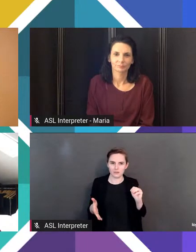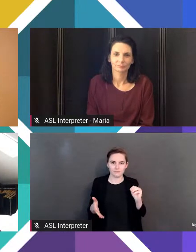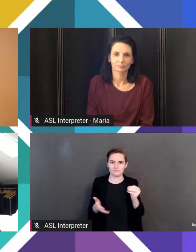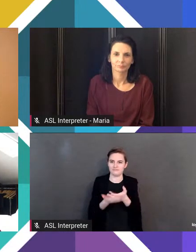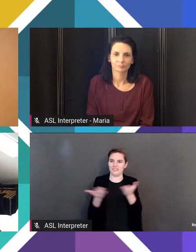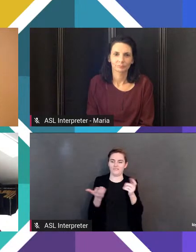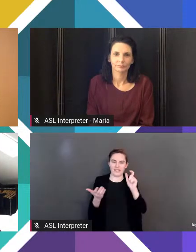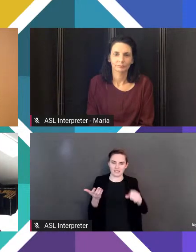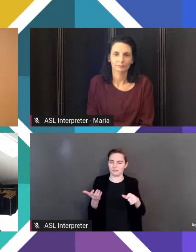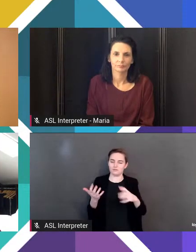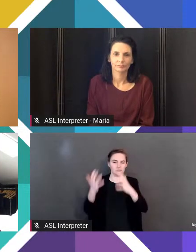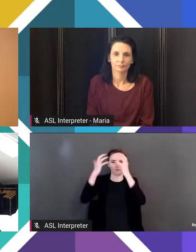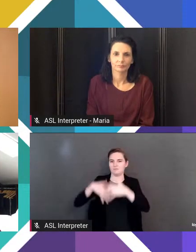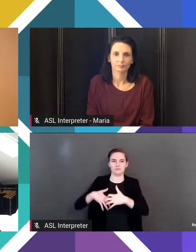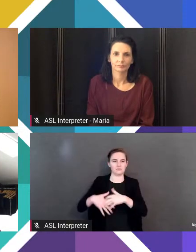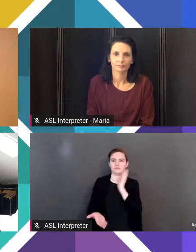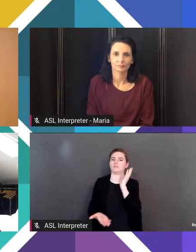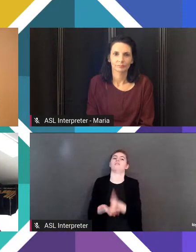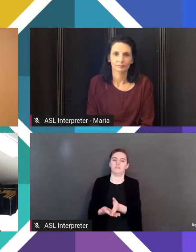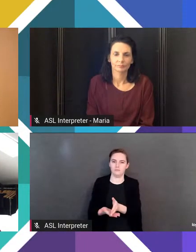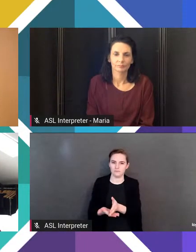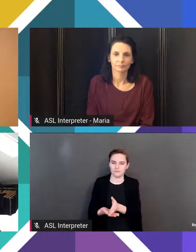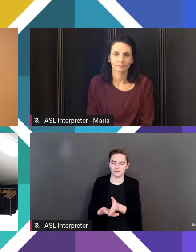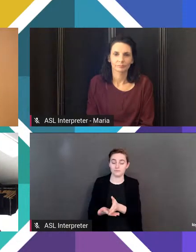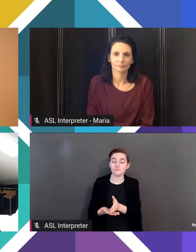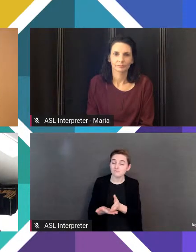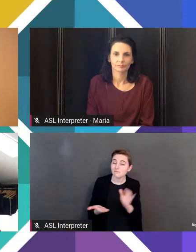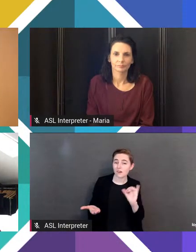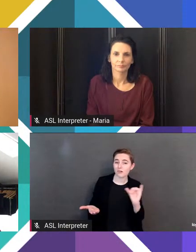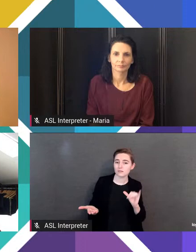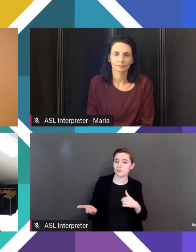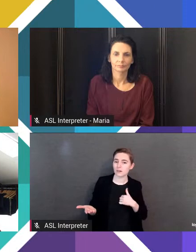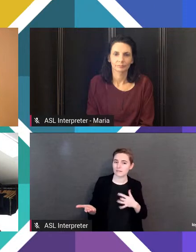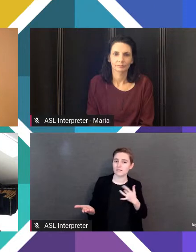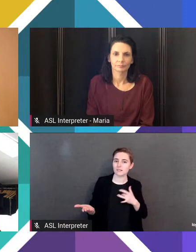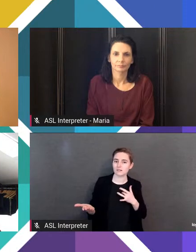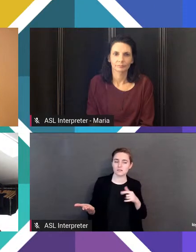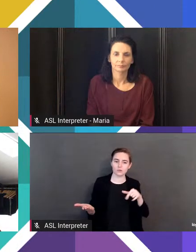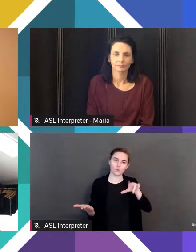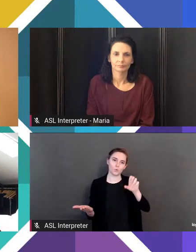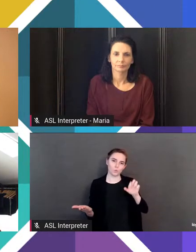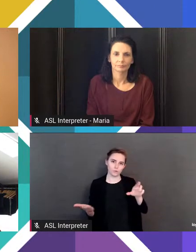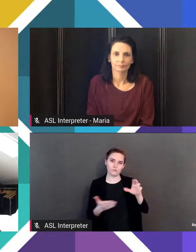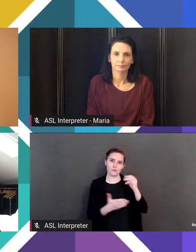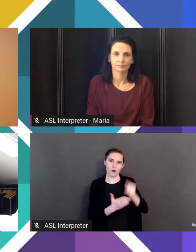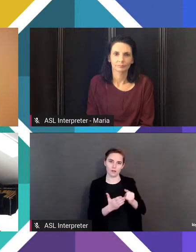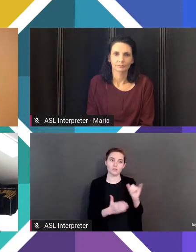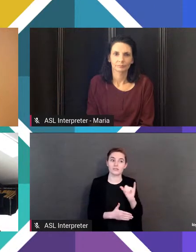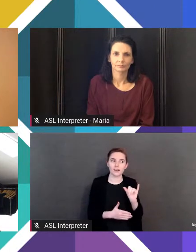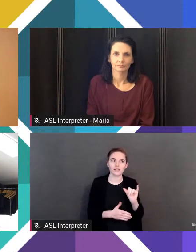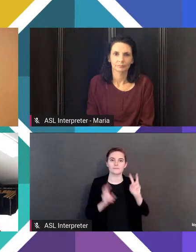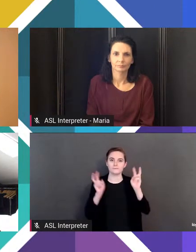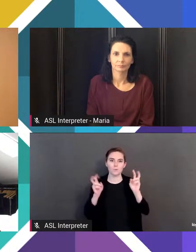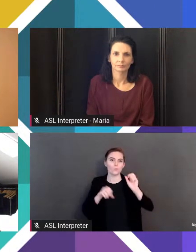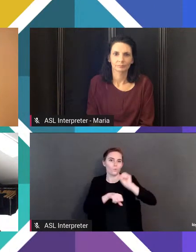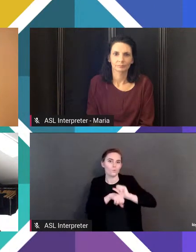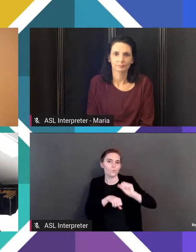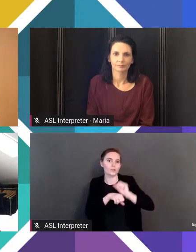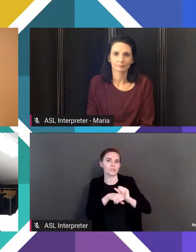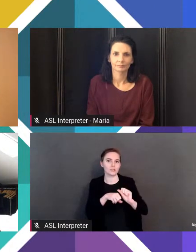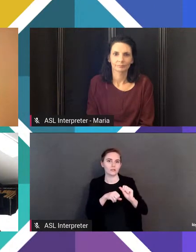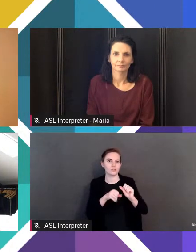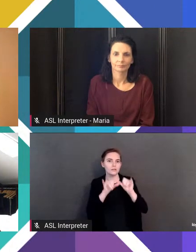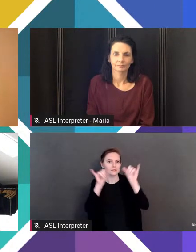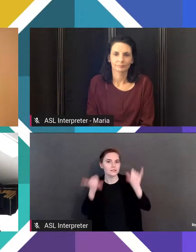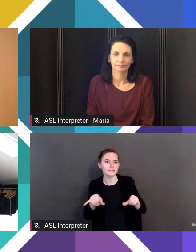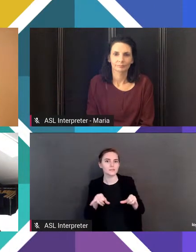that. I think that queer art is also about kind of like working the system and, like, you know, knowing that we're